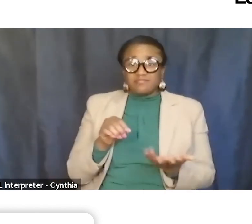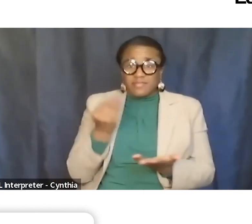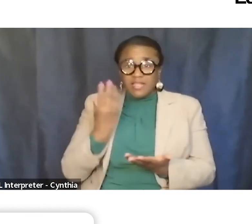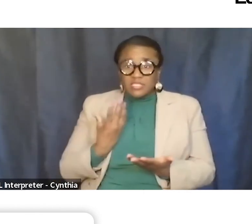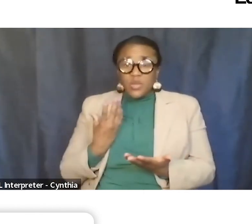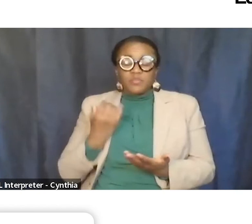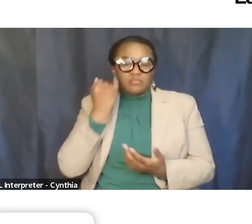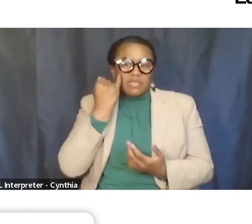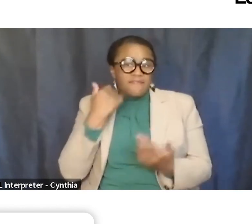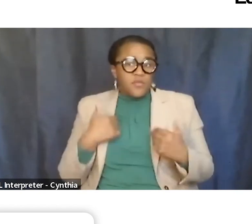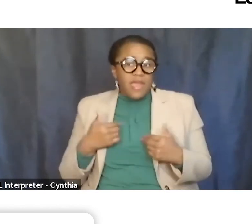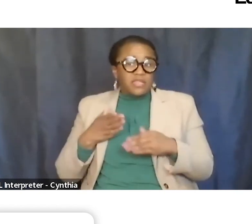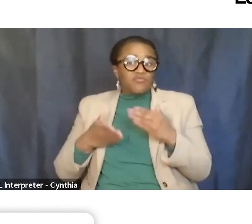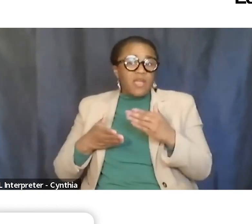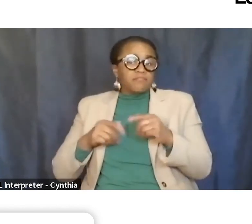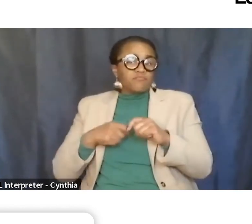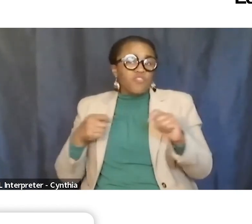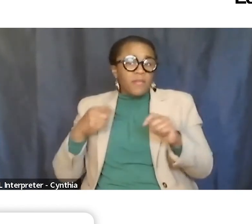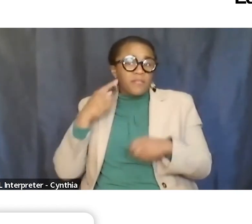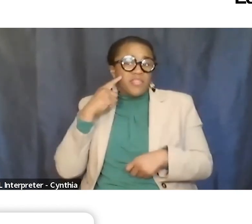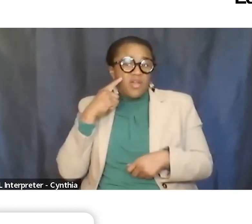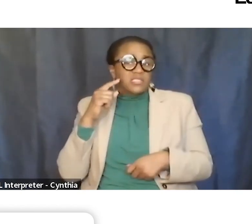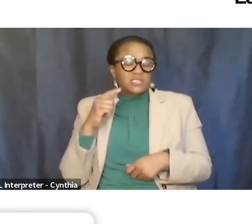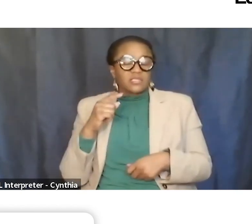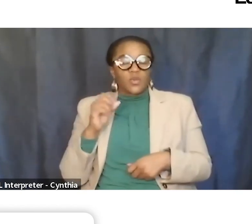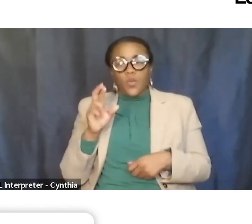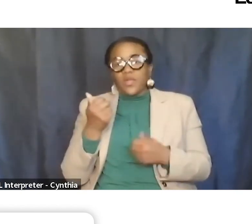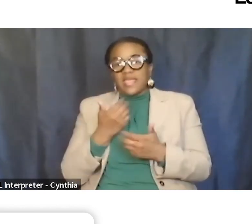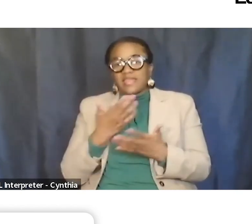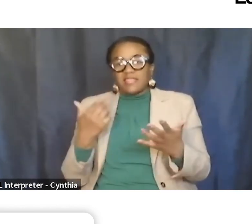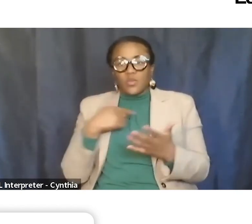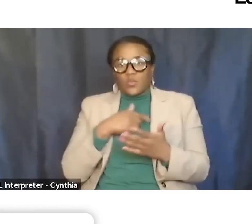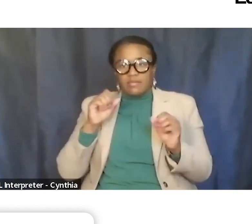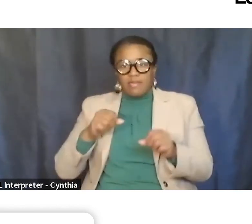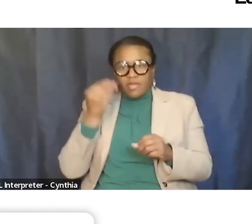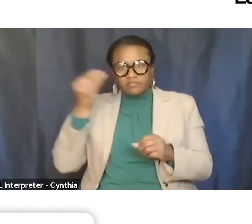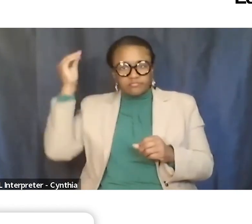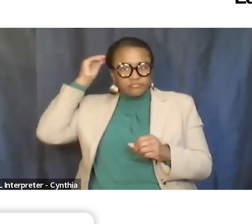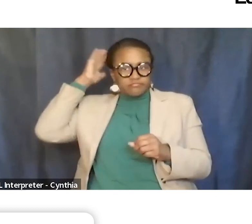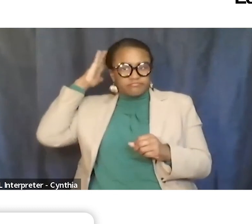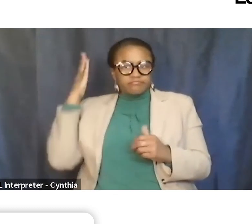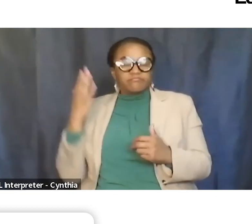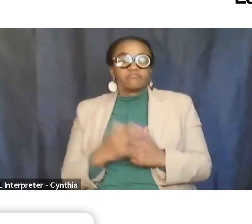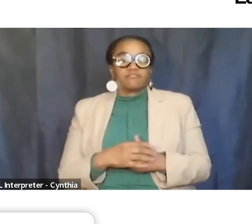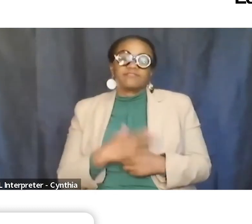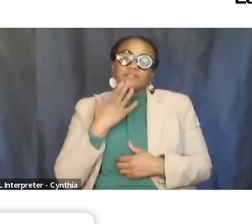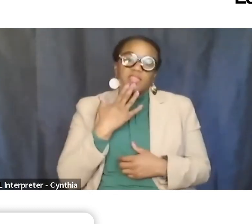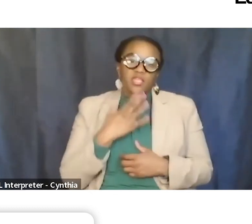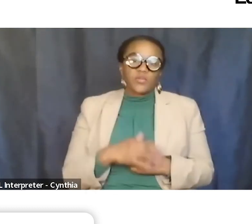you have any concluding thoughts, beyond that, or any takeaways that we can take, Thank